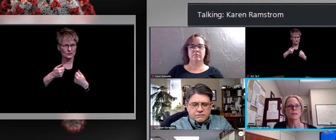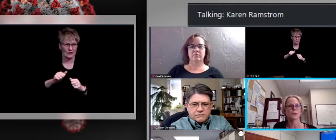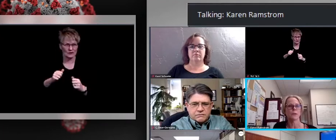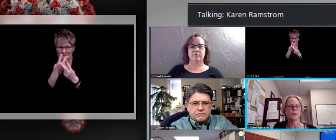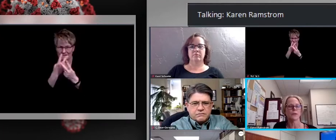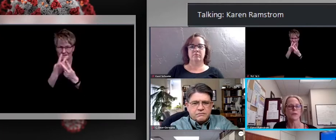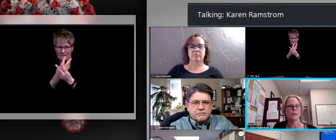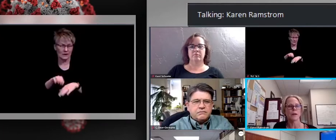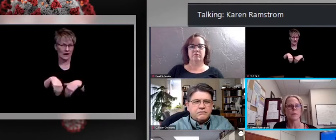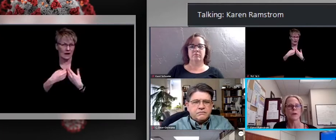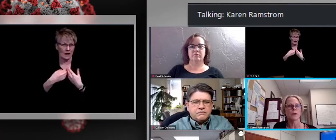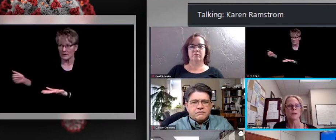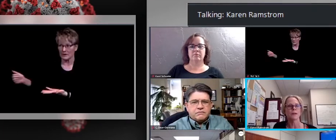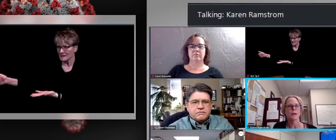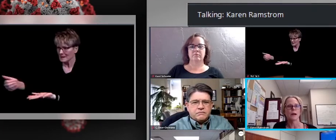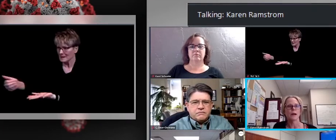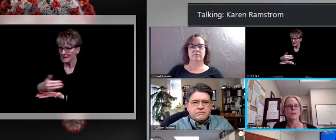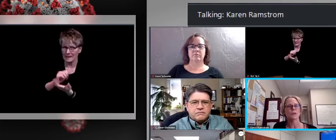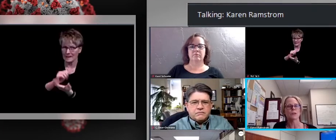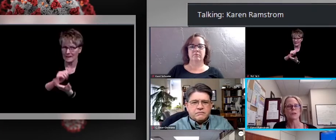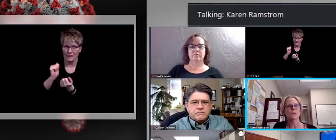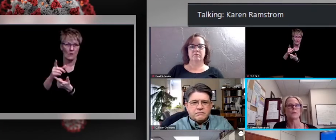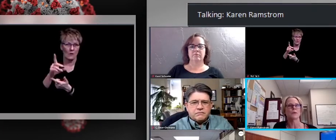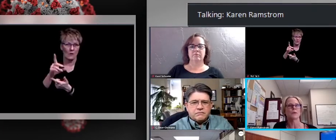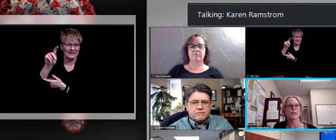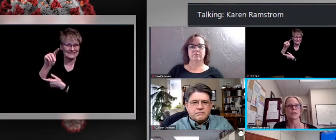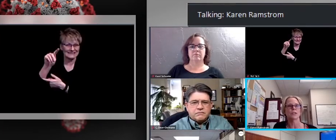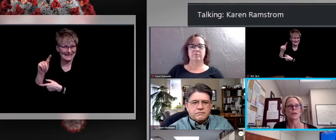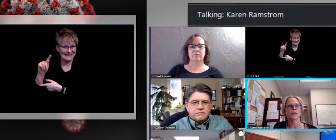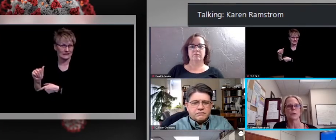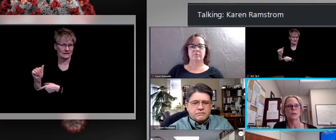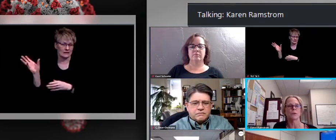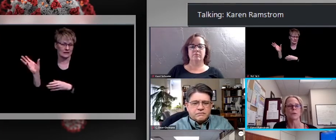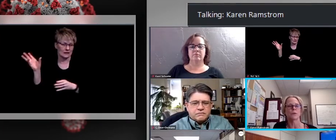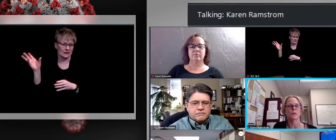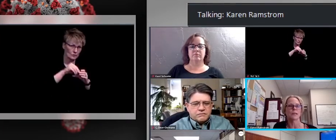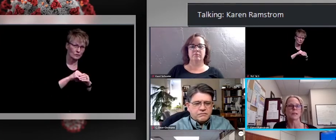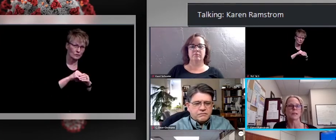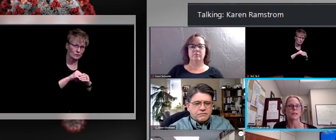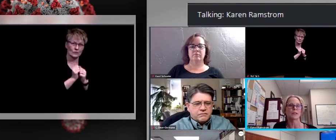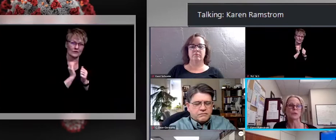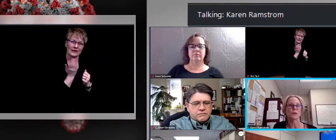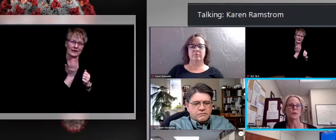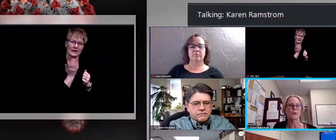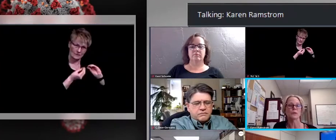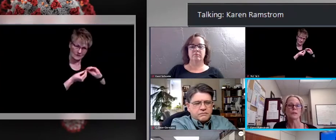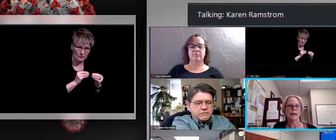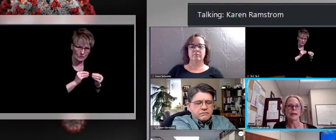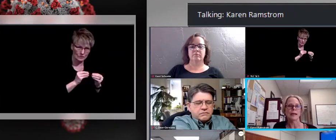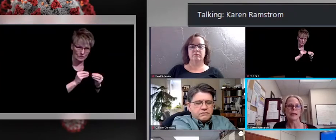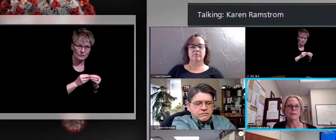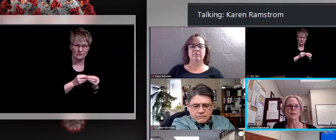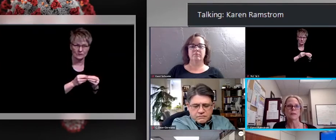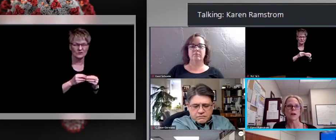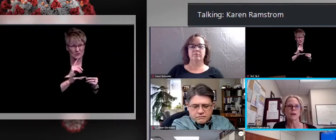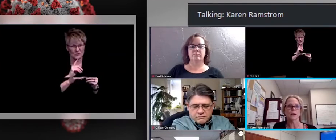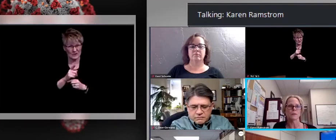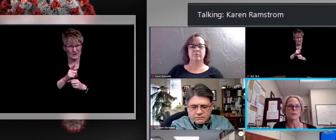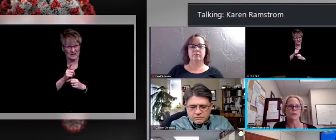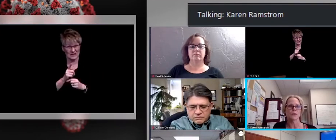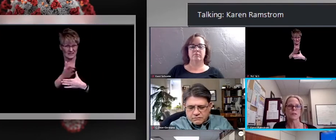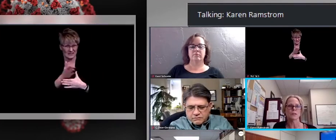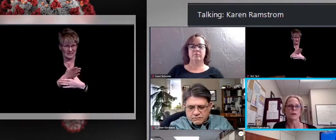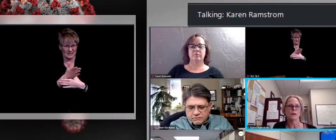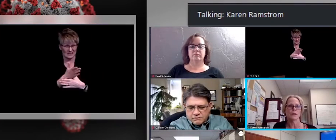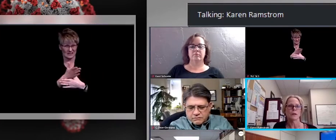efforts to count them in our numbers. And so the numbers that I shared are really reflecting sort of our local efforts, not some